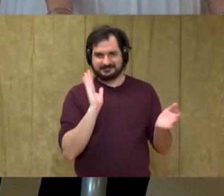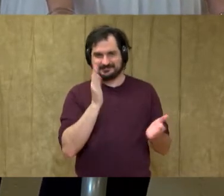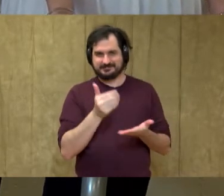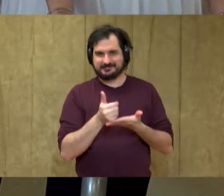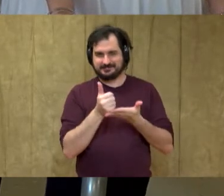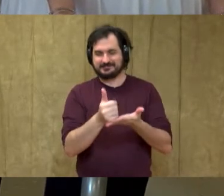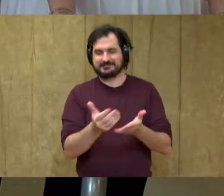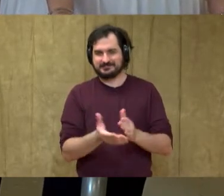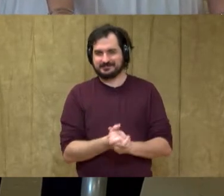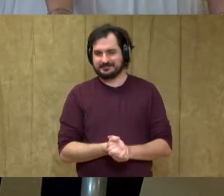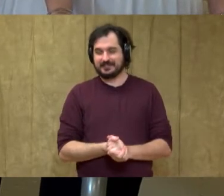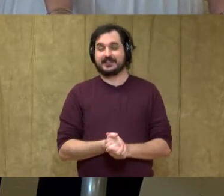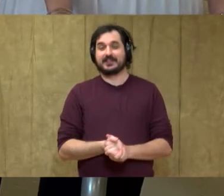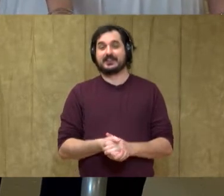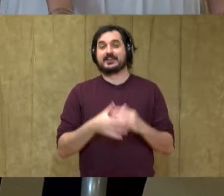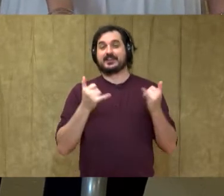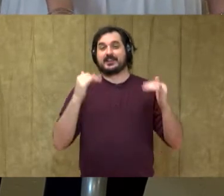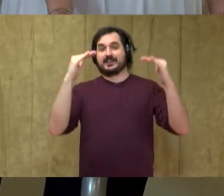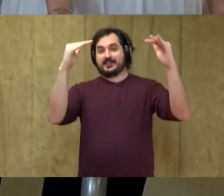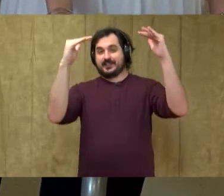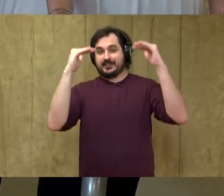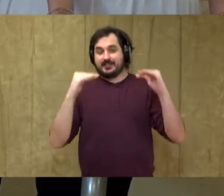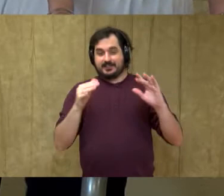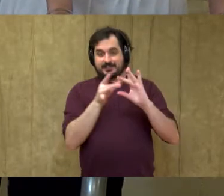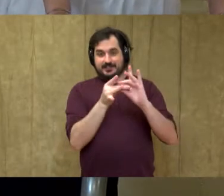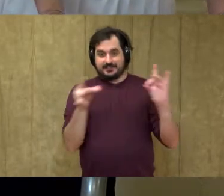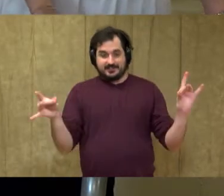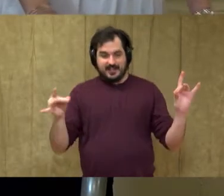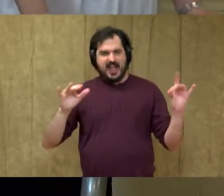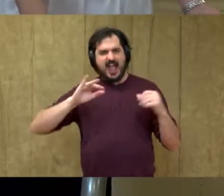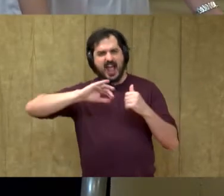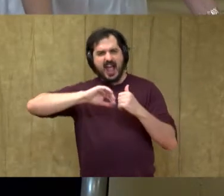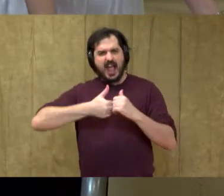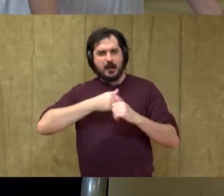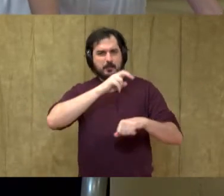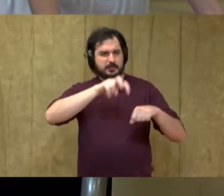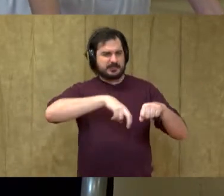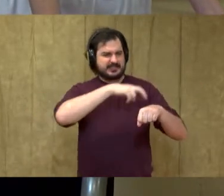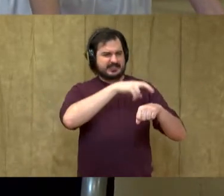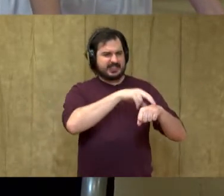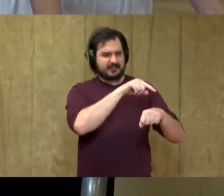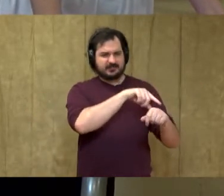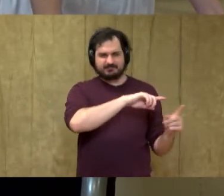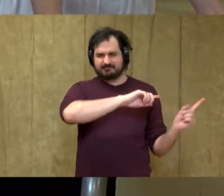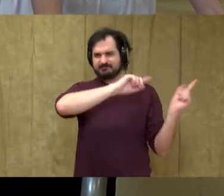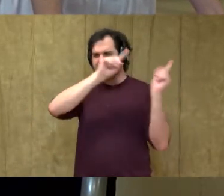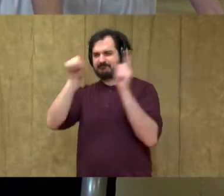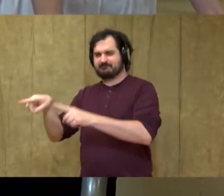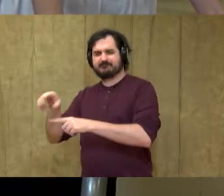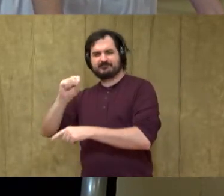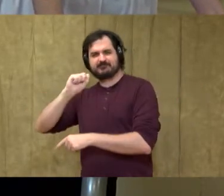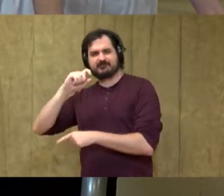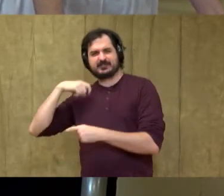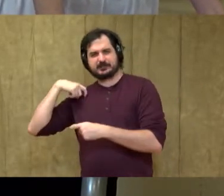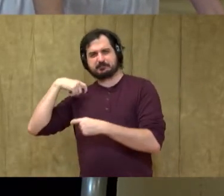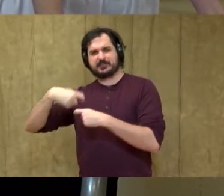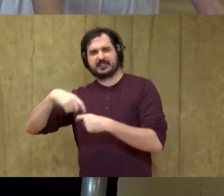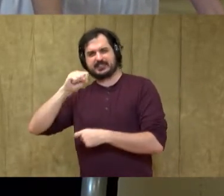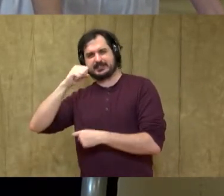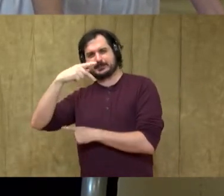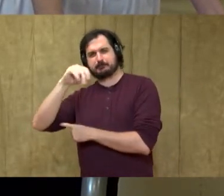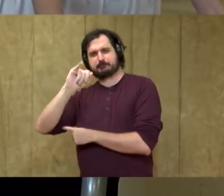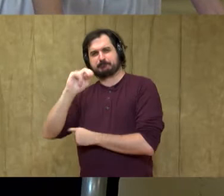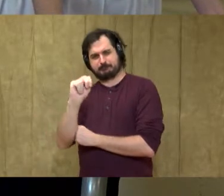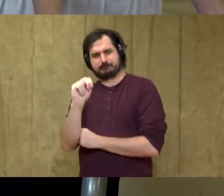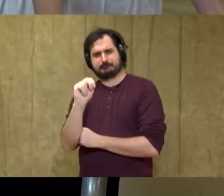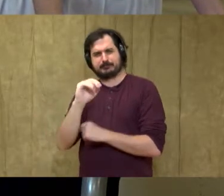get to Spain? And why was the potato grown in Spain? So we know that the writer does not